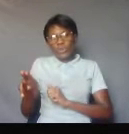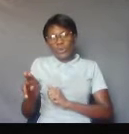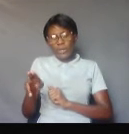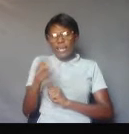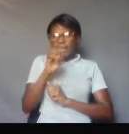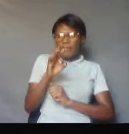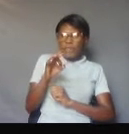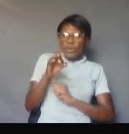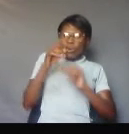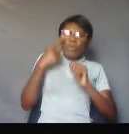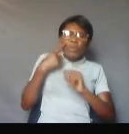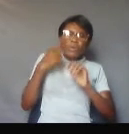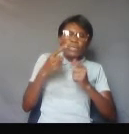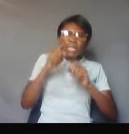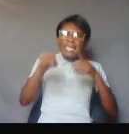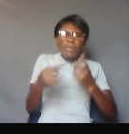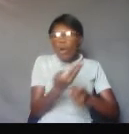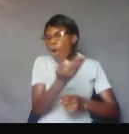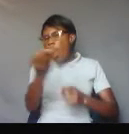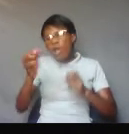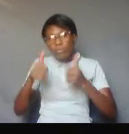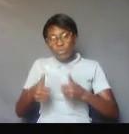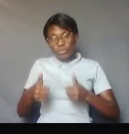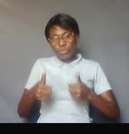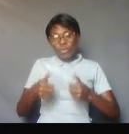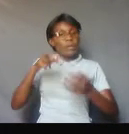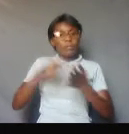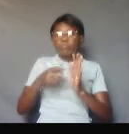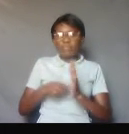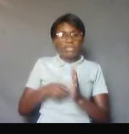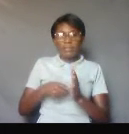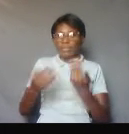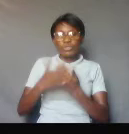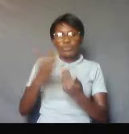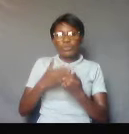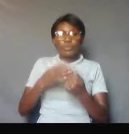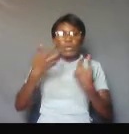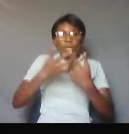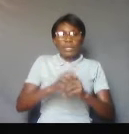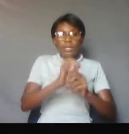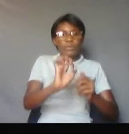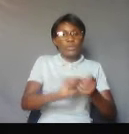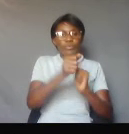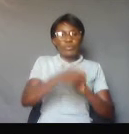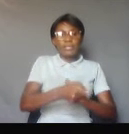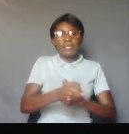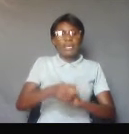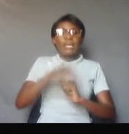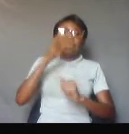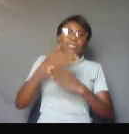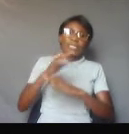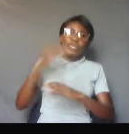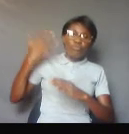Bible reading as a methodology. Because if you allow people, if you are brave enough to allow people to come